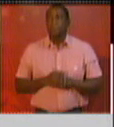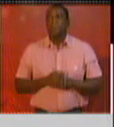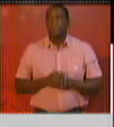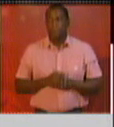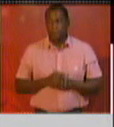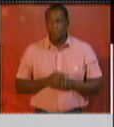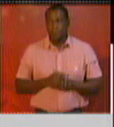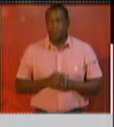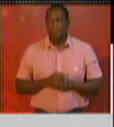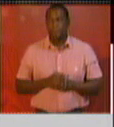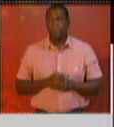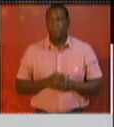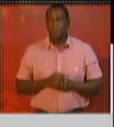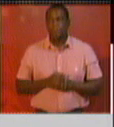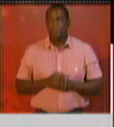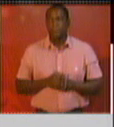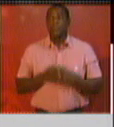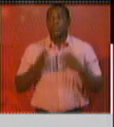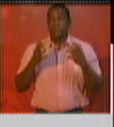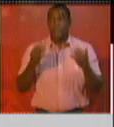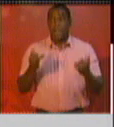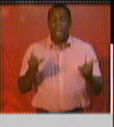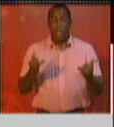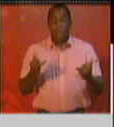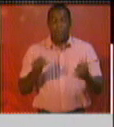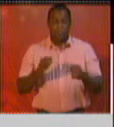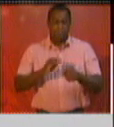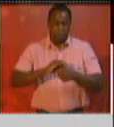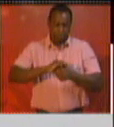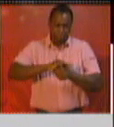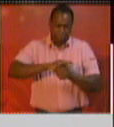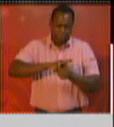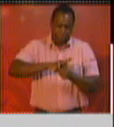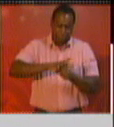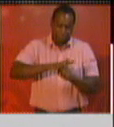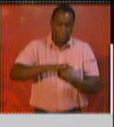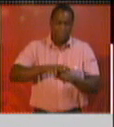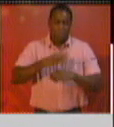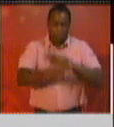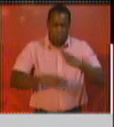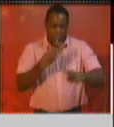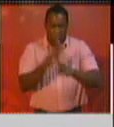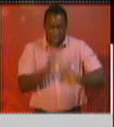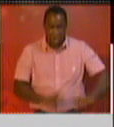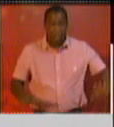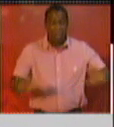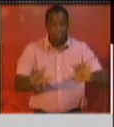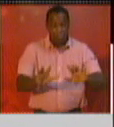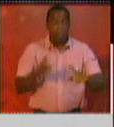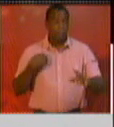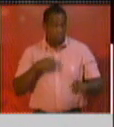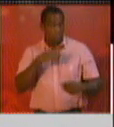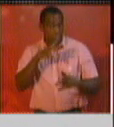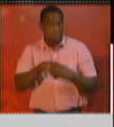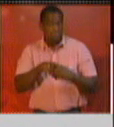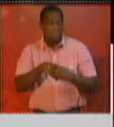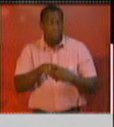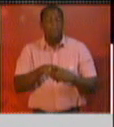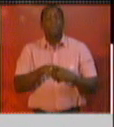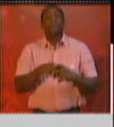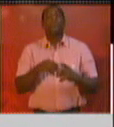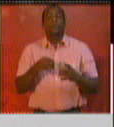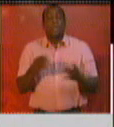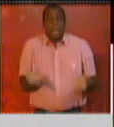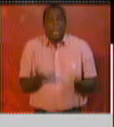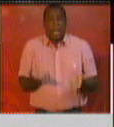As we continue to live through a global pandemic, citizens of Trinidad and Tobago have been asked to minimize